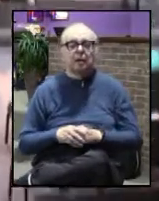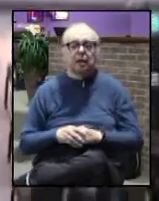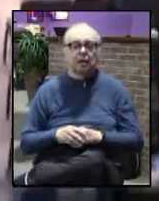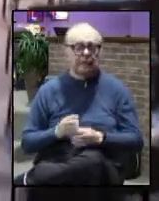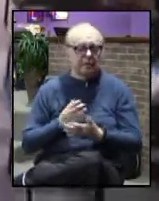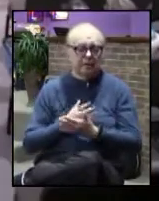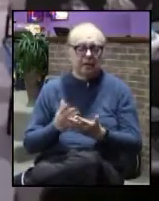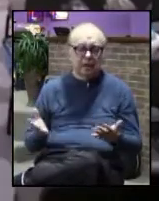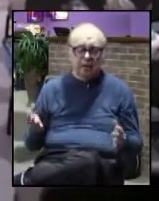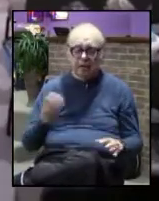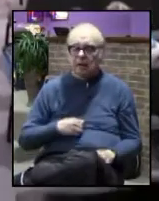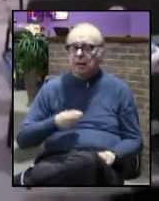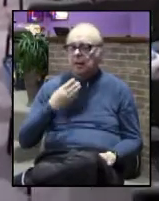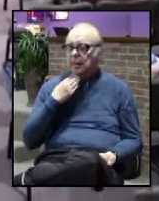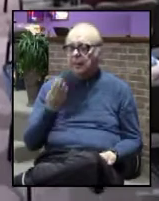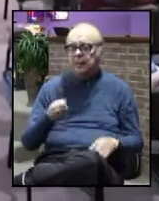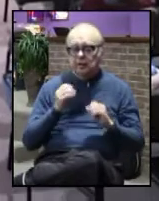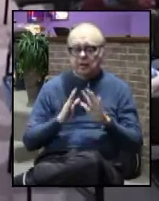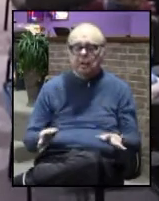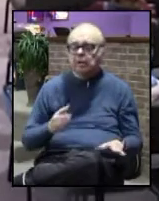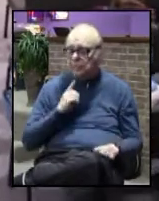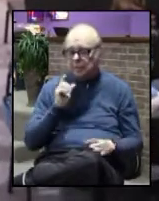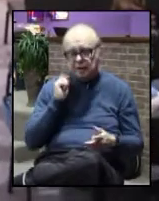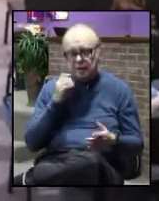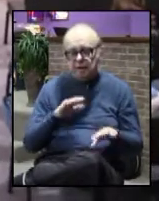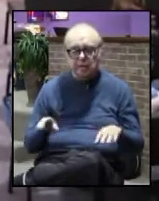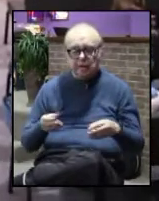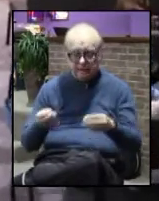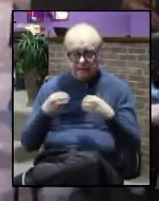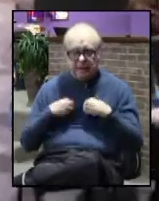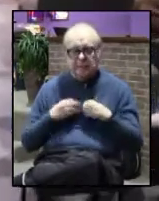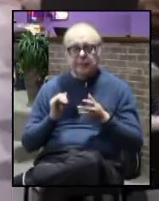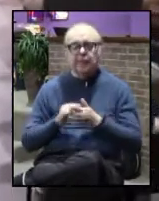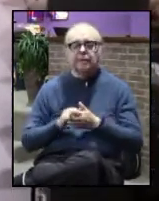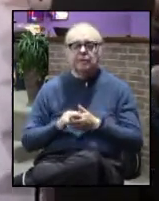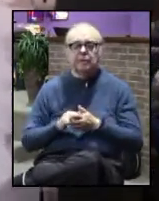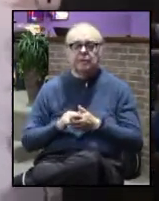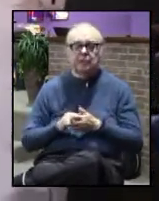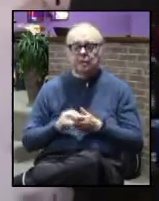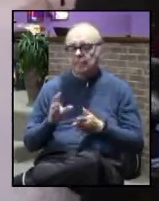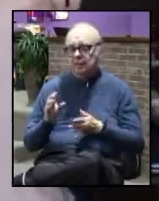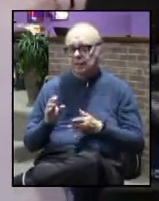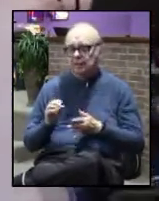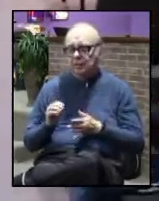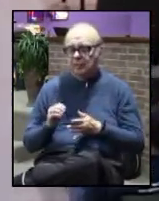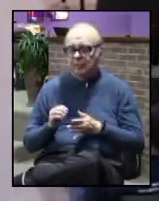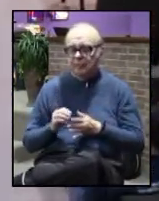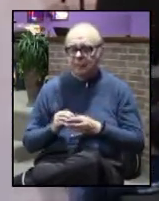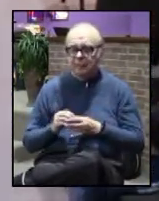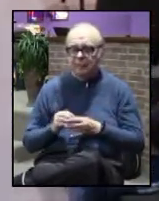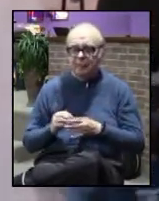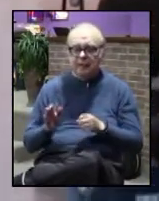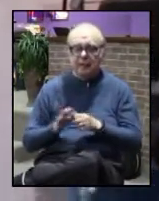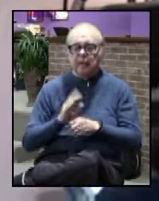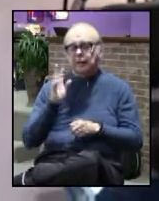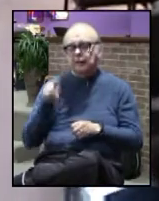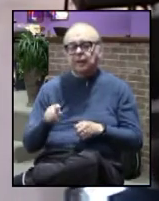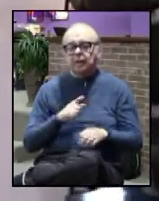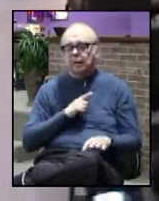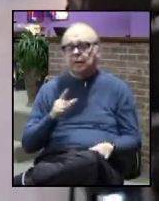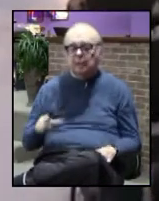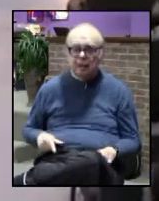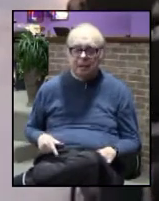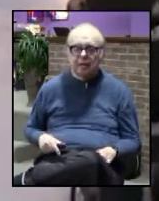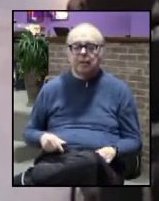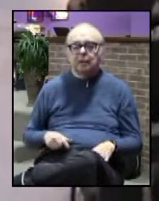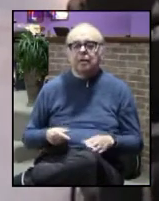And we think, wow, God, thank you for your blessings. That was really neat. You gave me this. No. Fill it up, Lord. Let